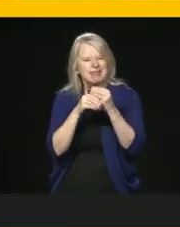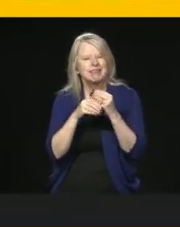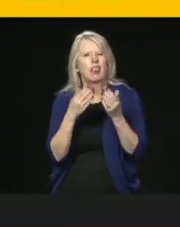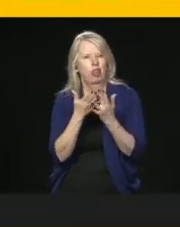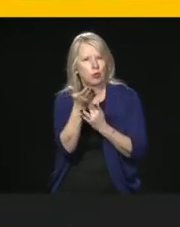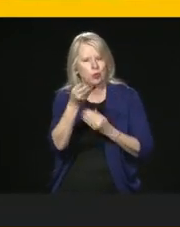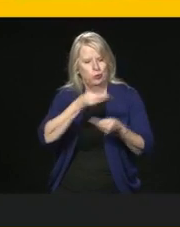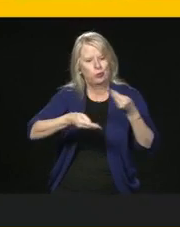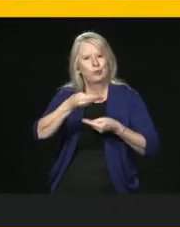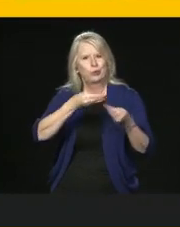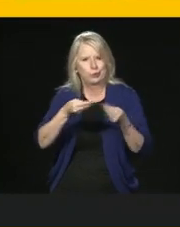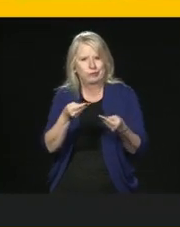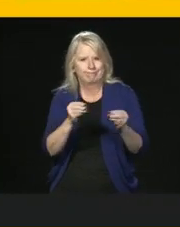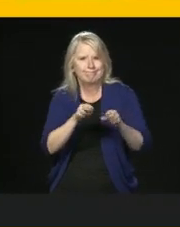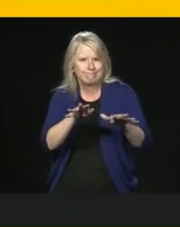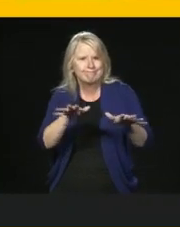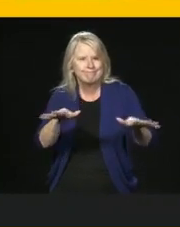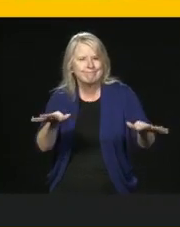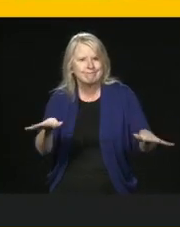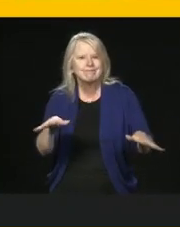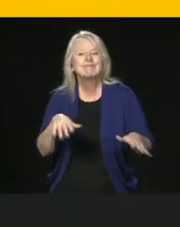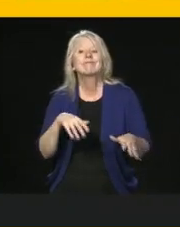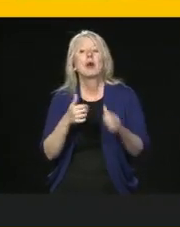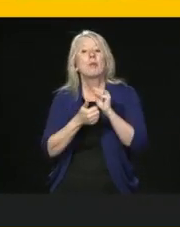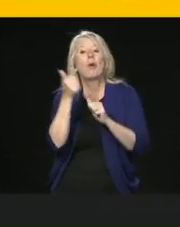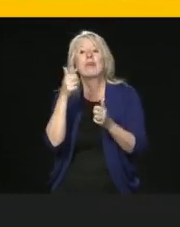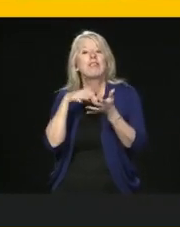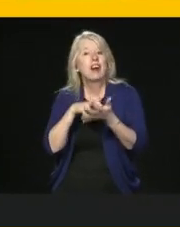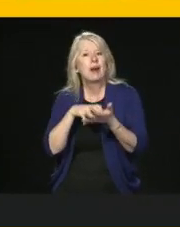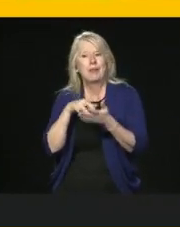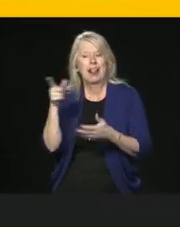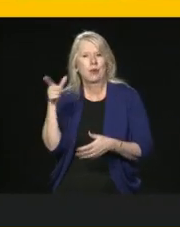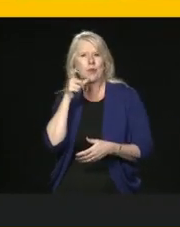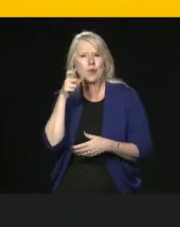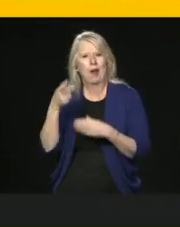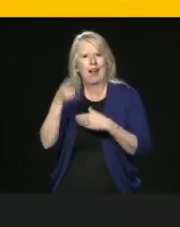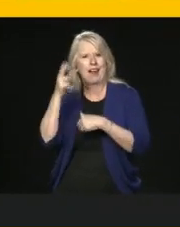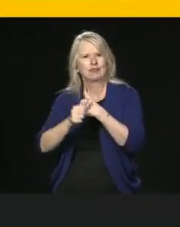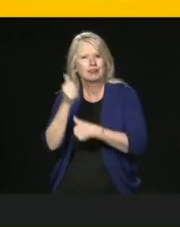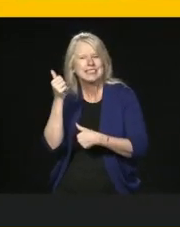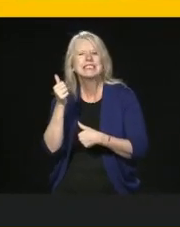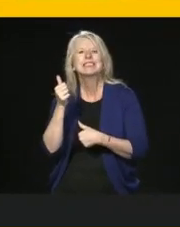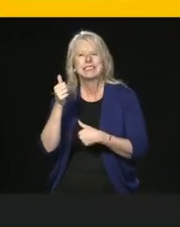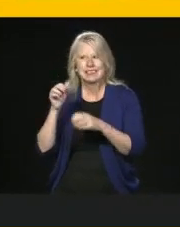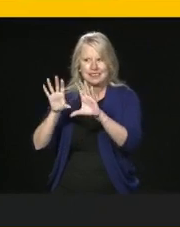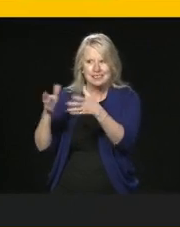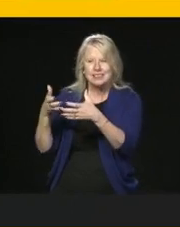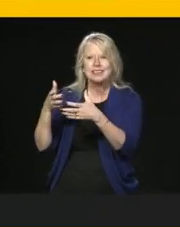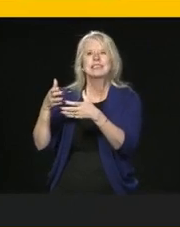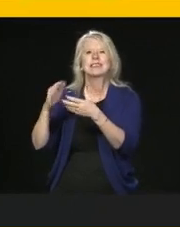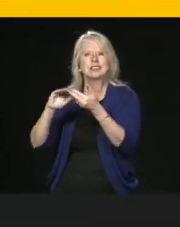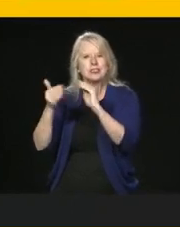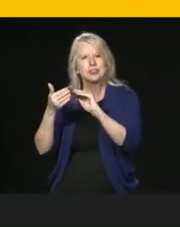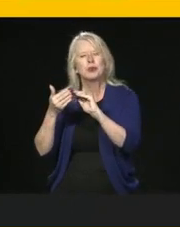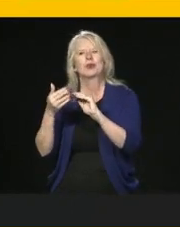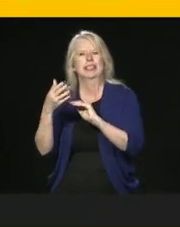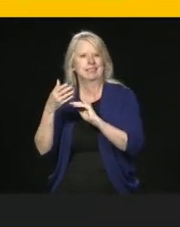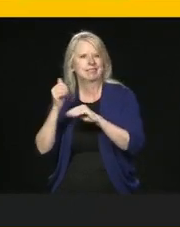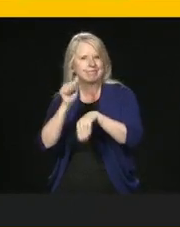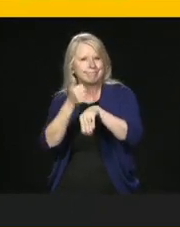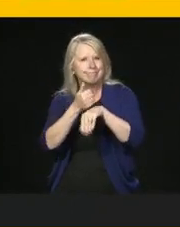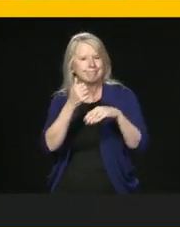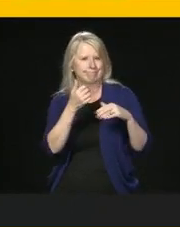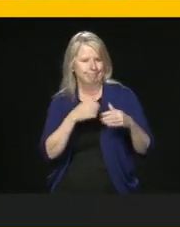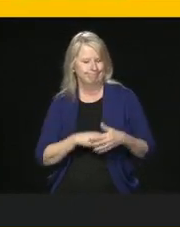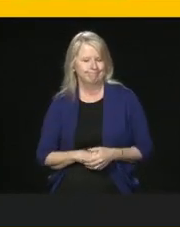high-risk populations in vulnerable settings and communities. Pour protéger les populations vulnérables et